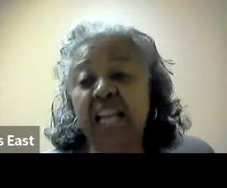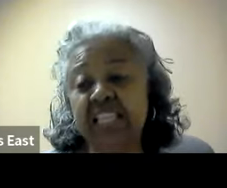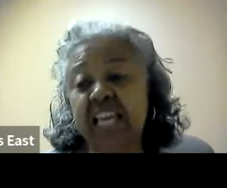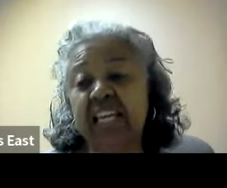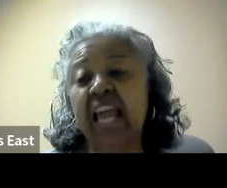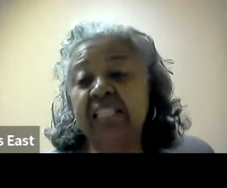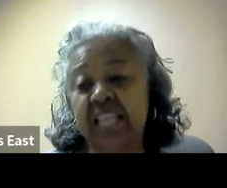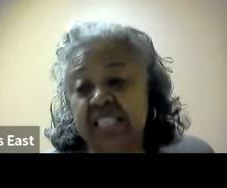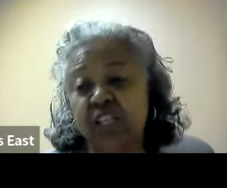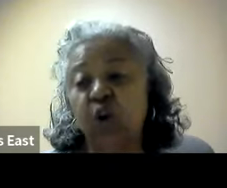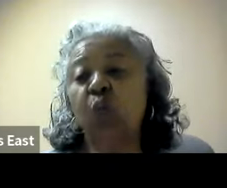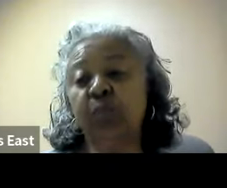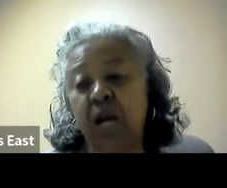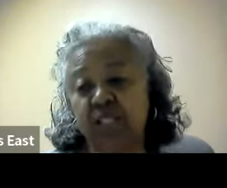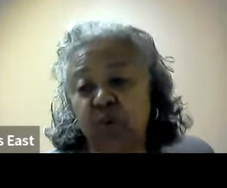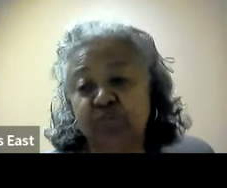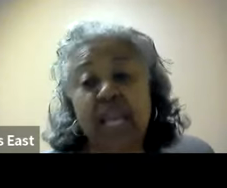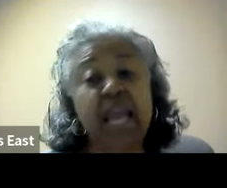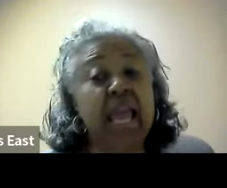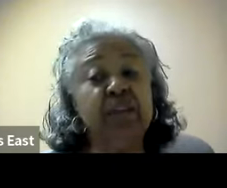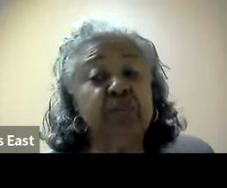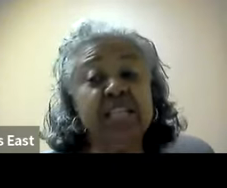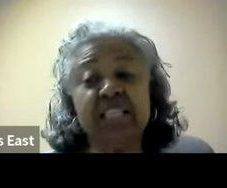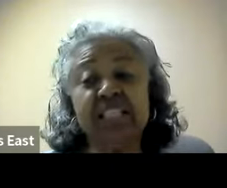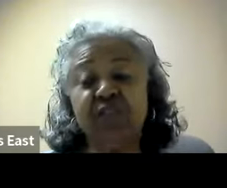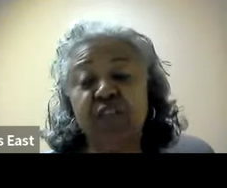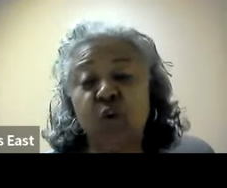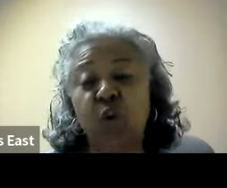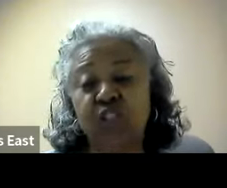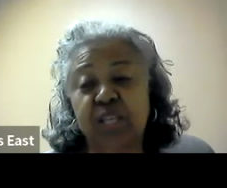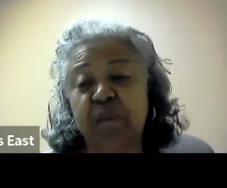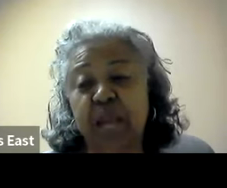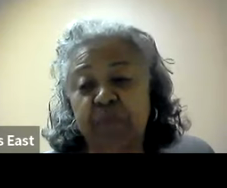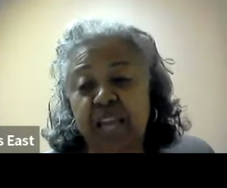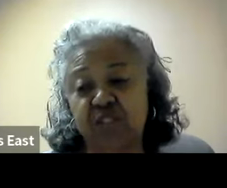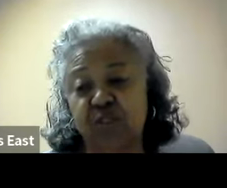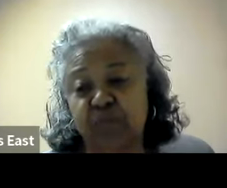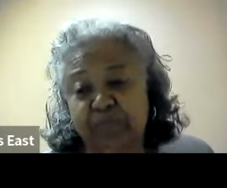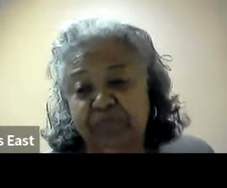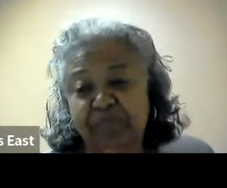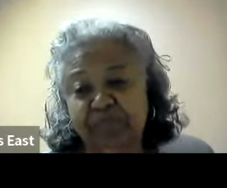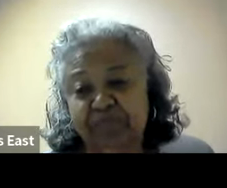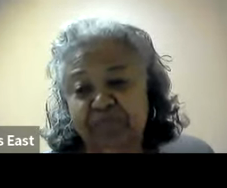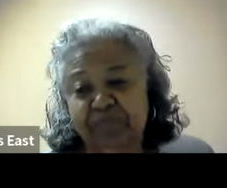be vaccinated and tested when possible. And basically, if you have any questions, I'd be happy to answer.